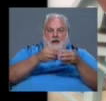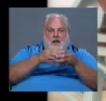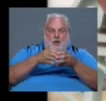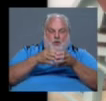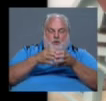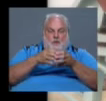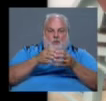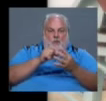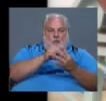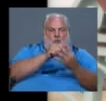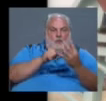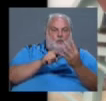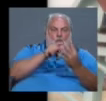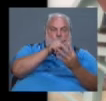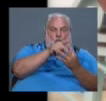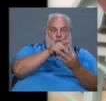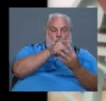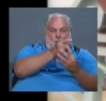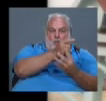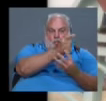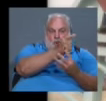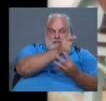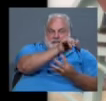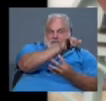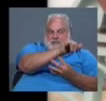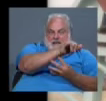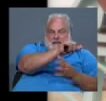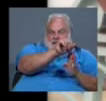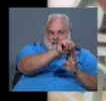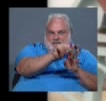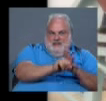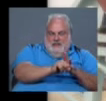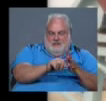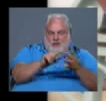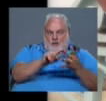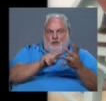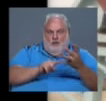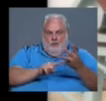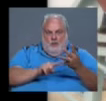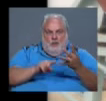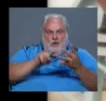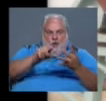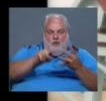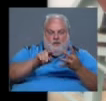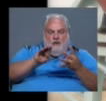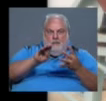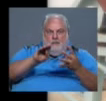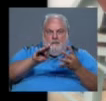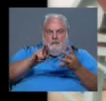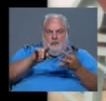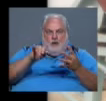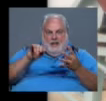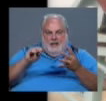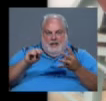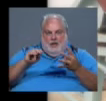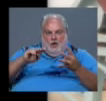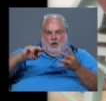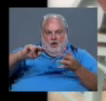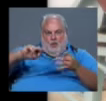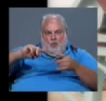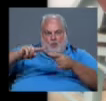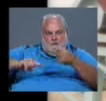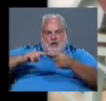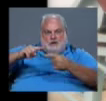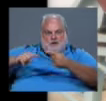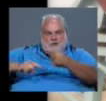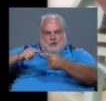1 of the 4 ships will remain stateside permanently, and 3 of the ships will go forward to Bahrain on a rotational basis of